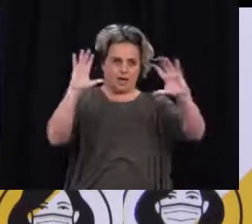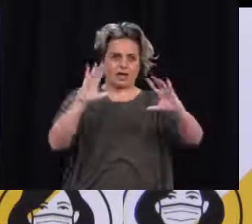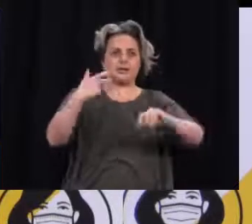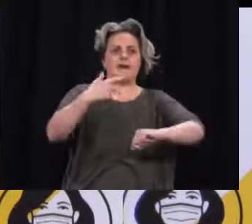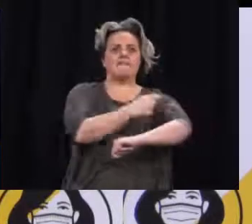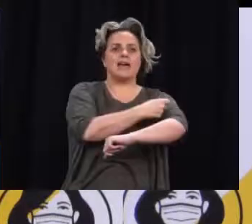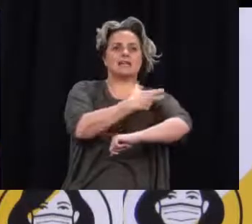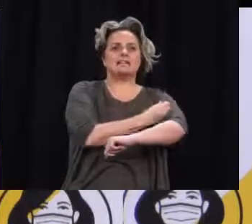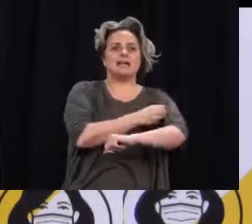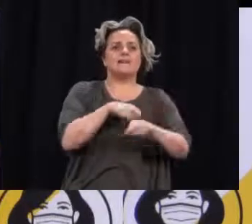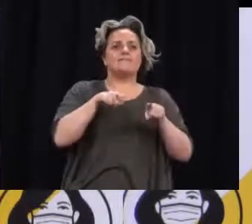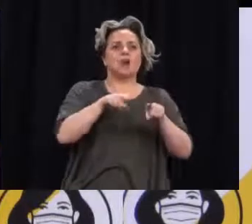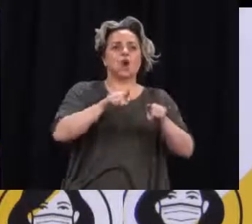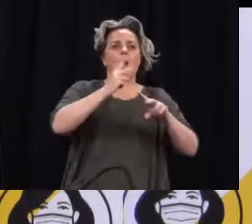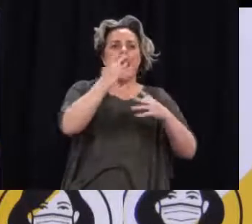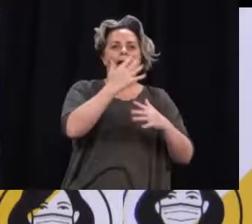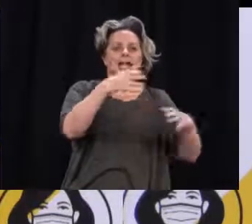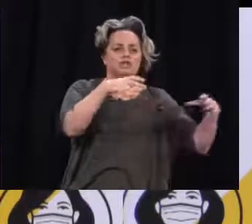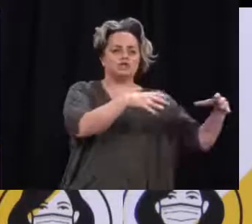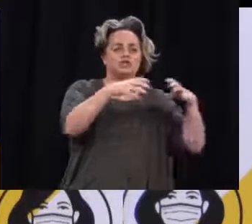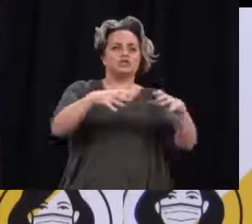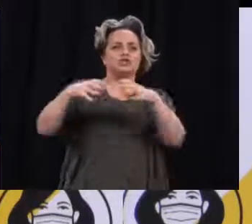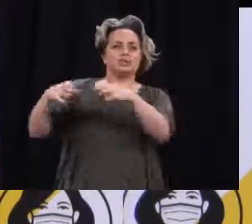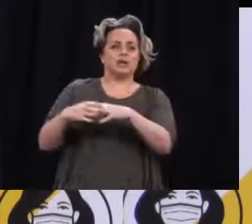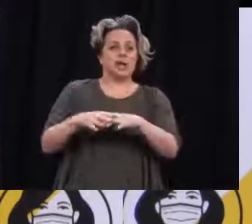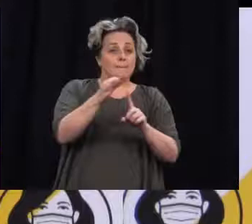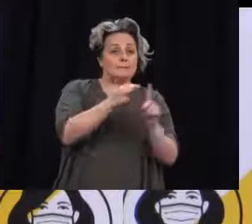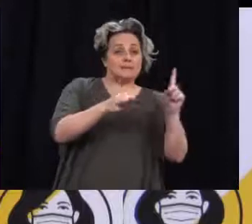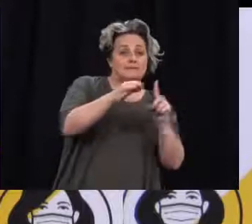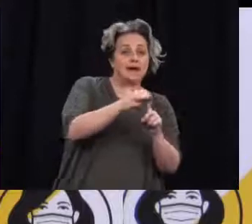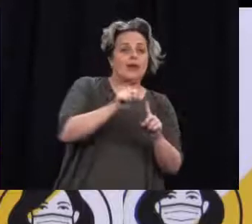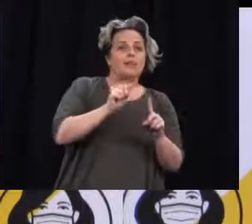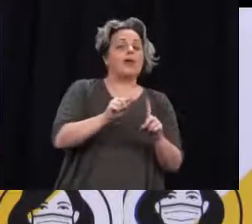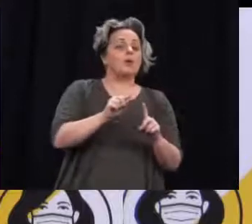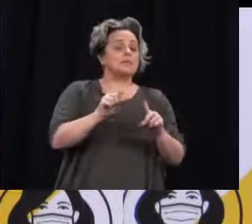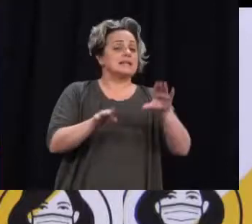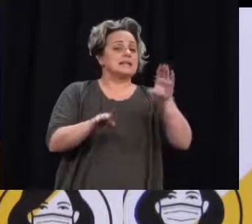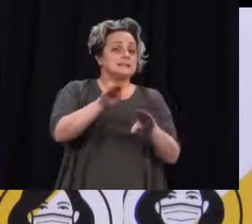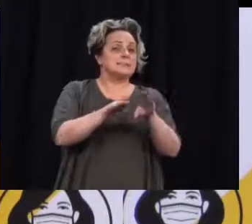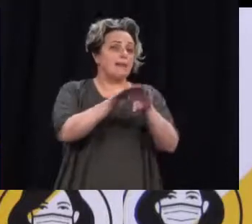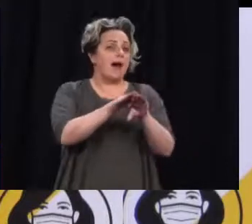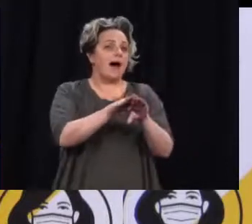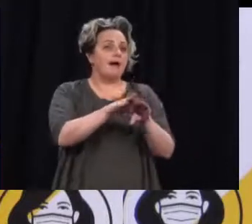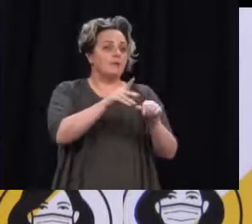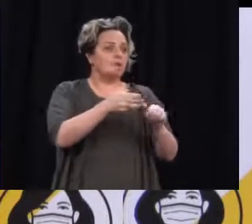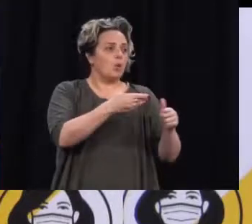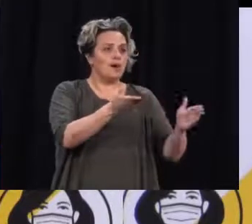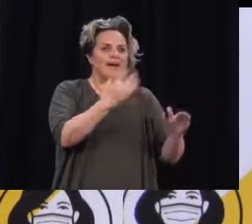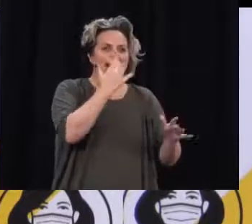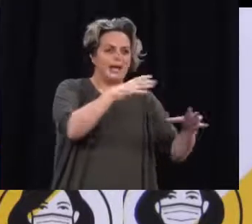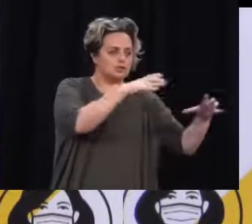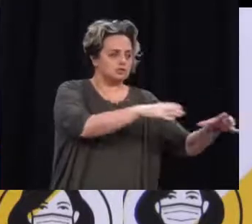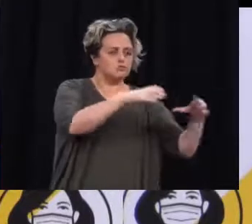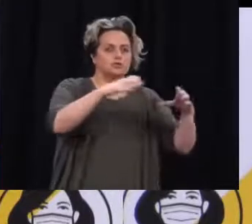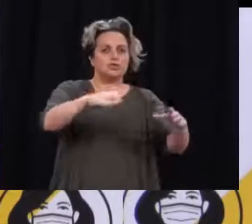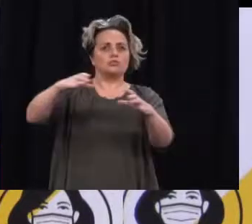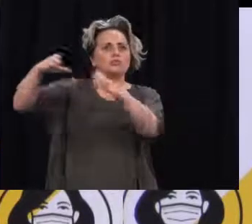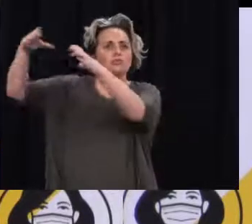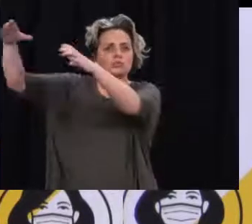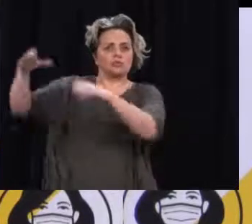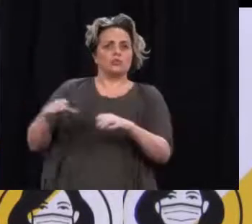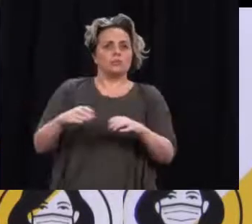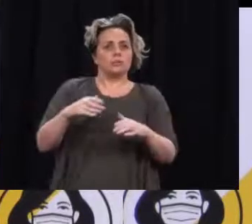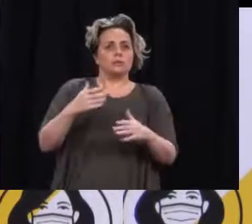age group. And actually for Pacific, they were similar to or slightly higher in each age group in the Pacific population compared